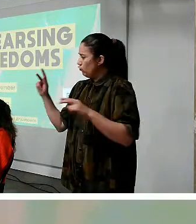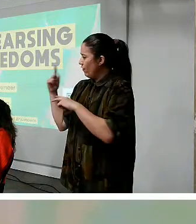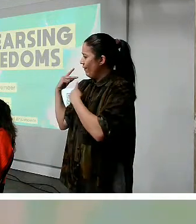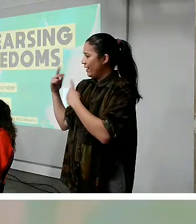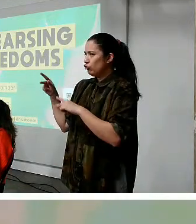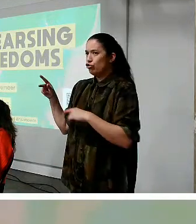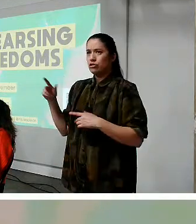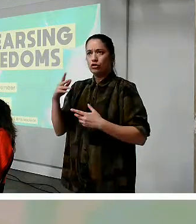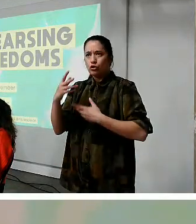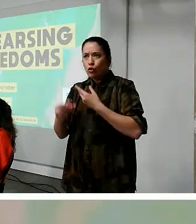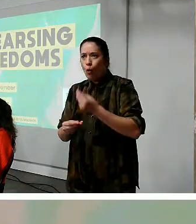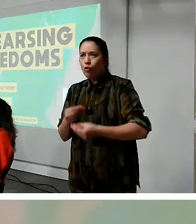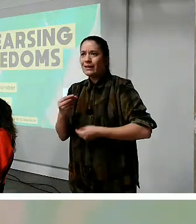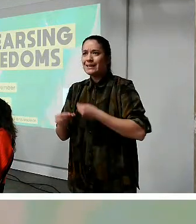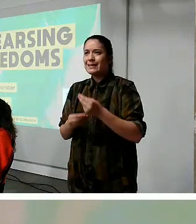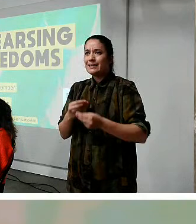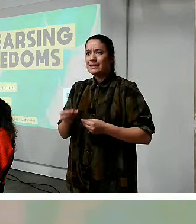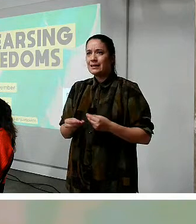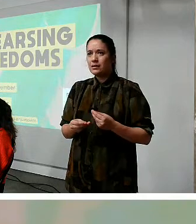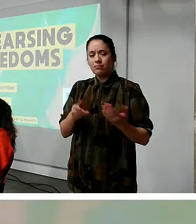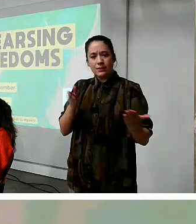they're not overtly